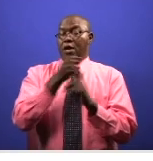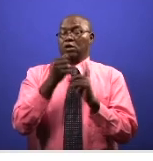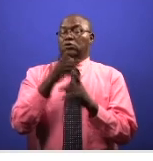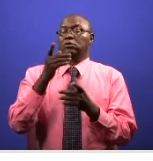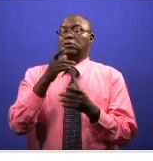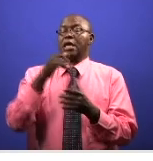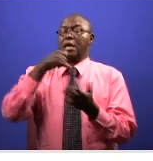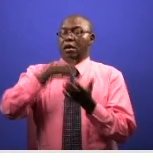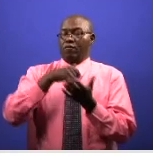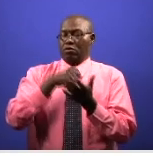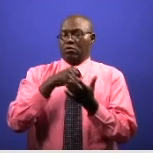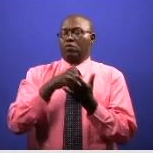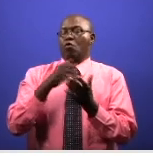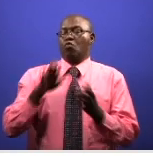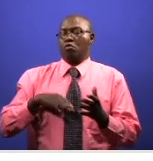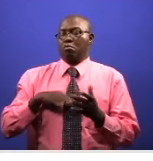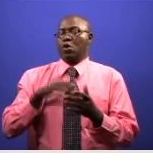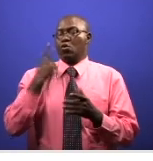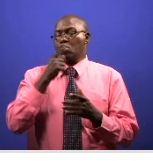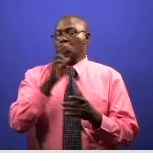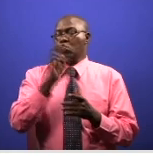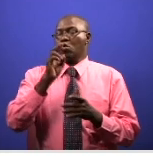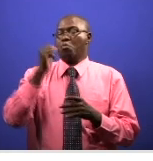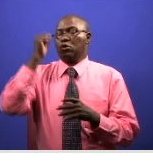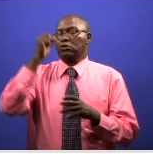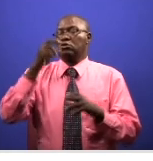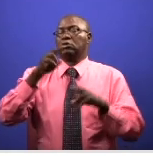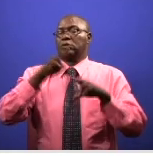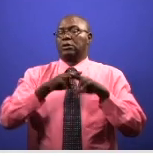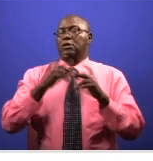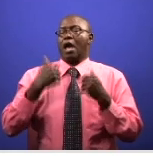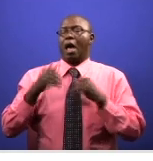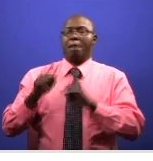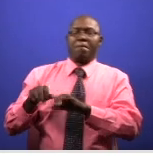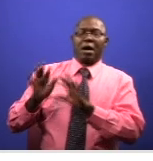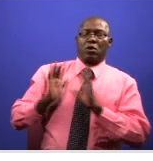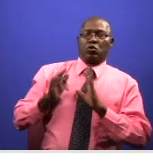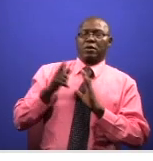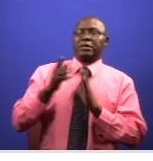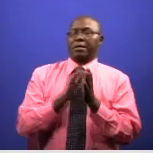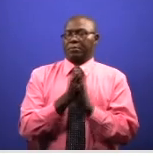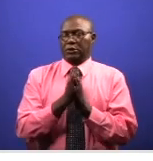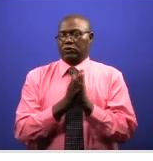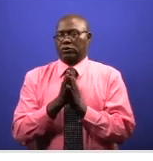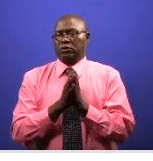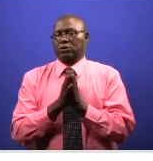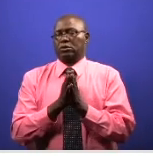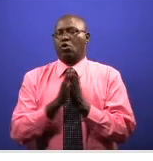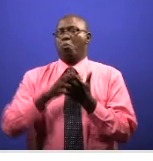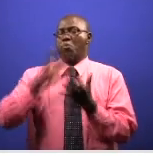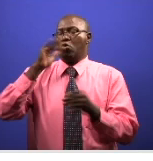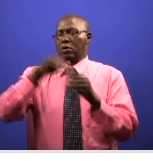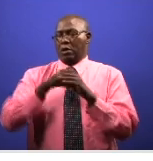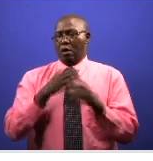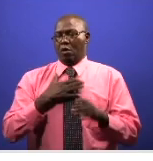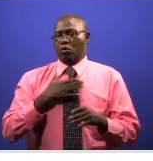in a woman who is seeking a political office, normally what they do is to abandon that ambition, especially in our jurisdictions.